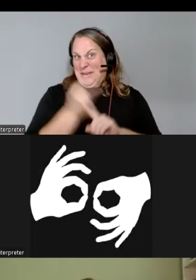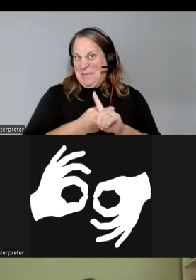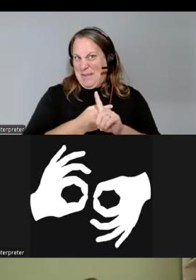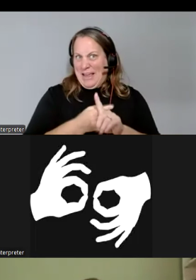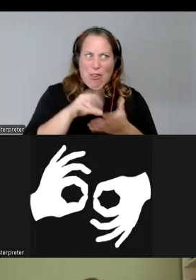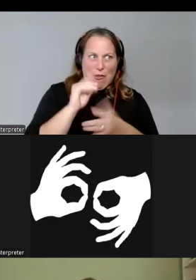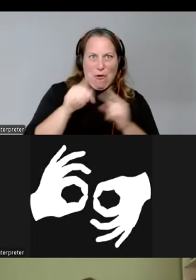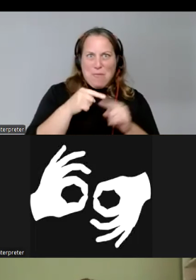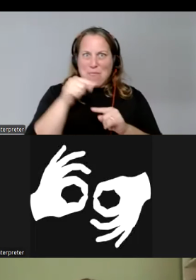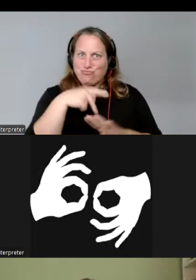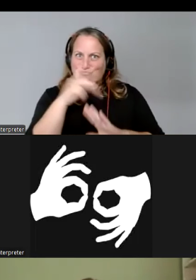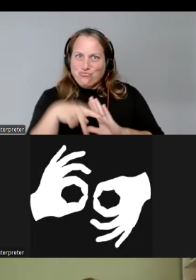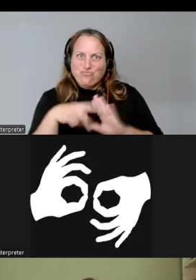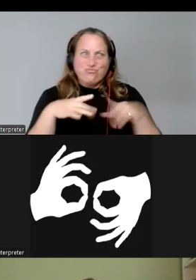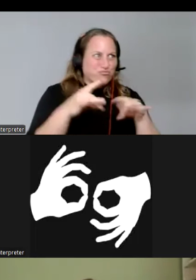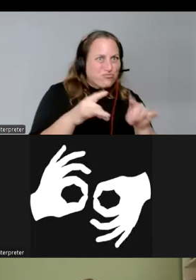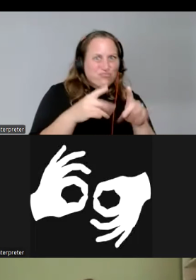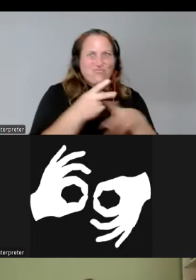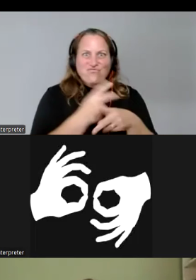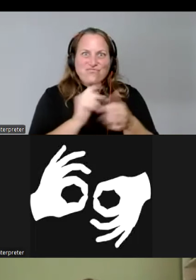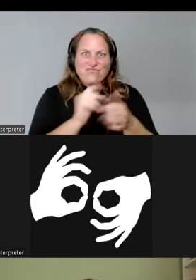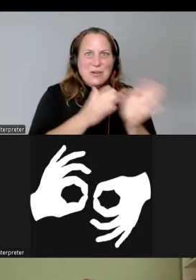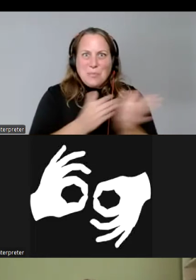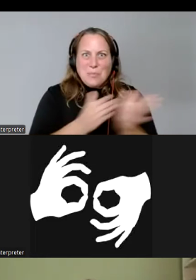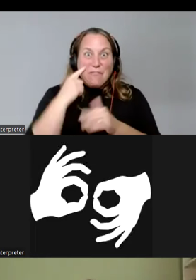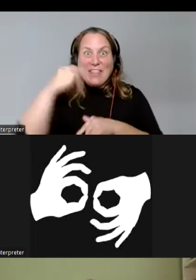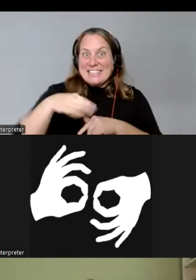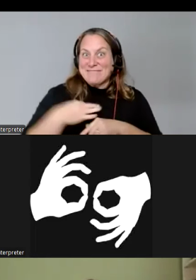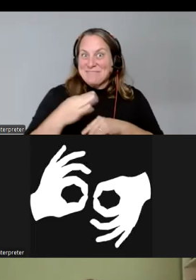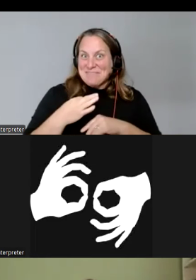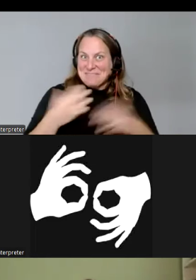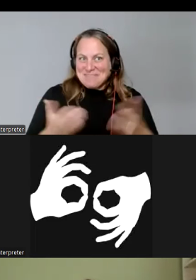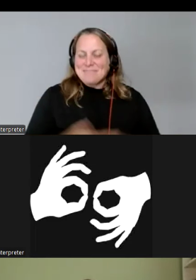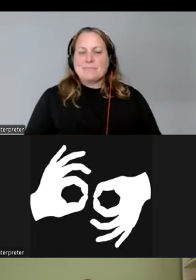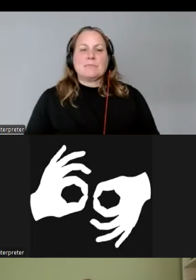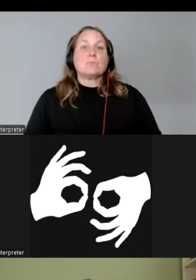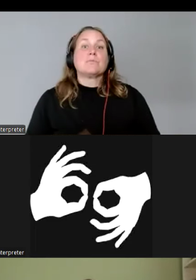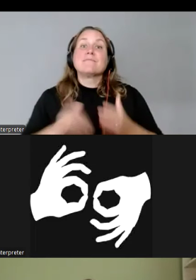program and to connect and to, of course, prepare your application. Next slide, please.